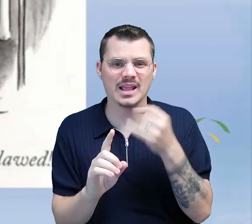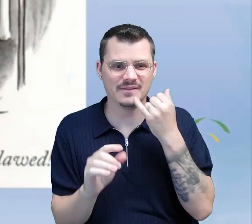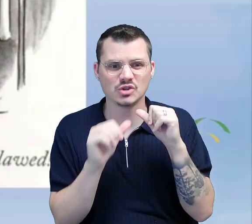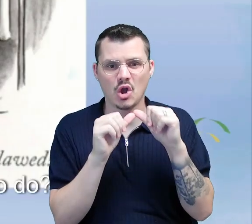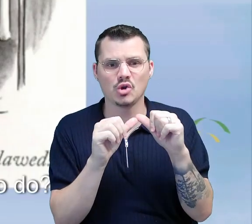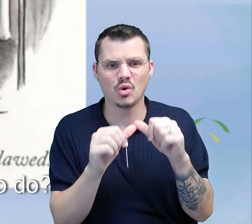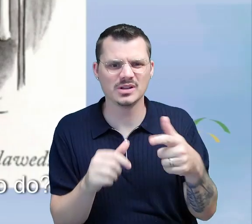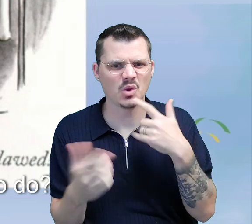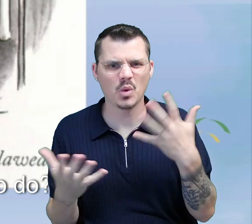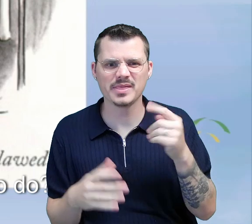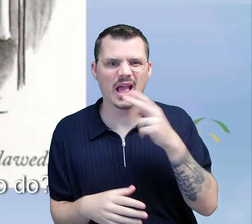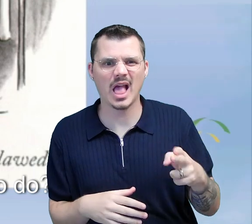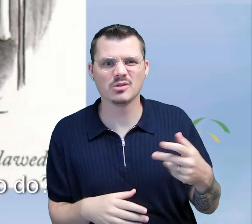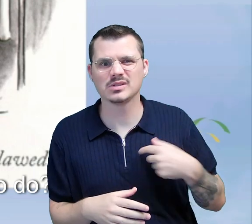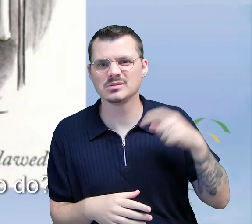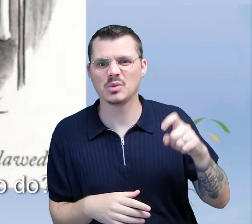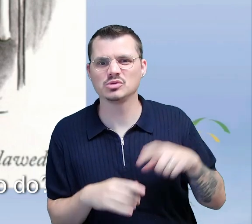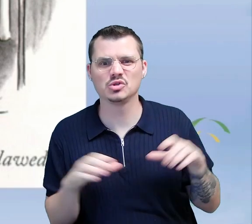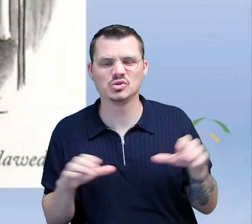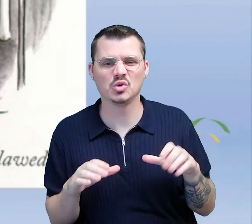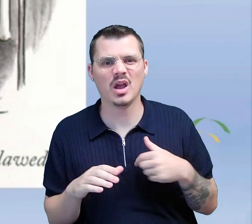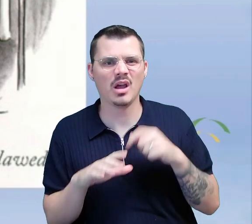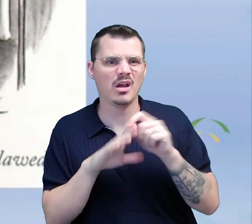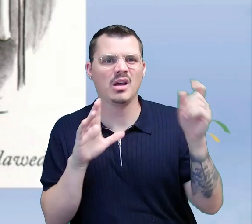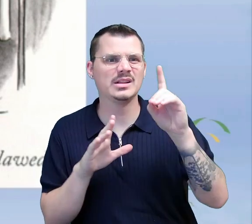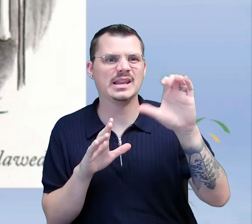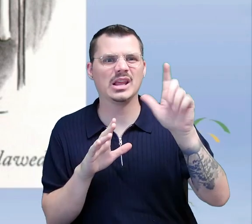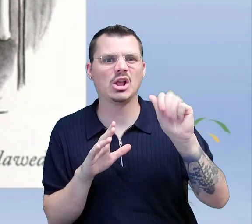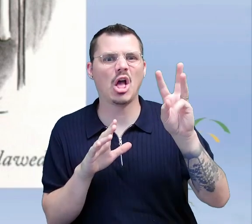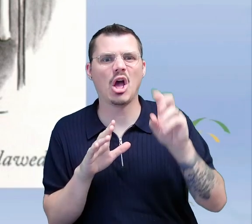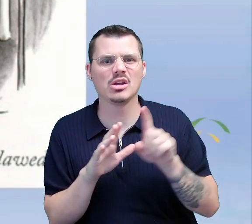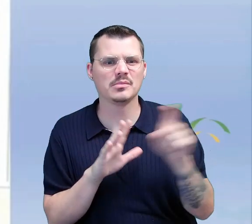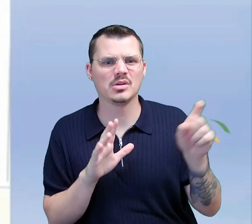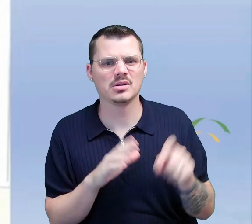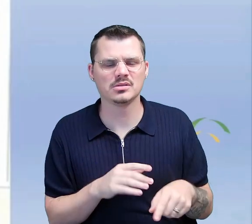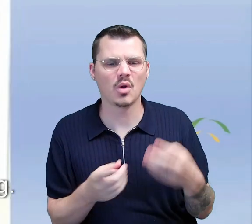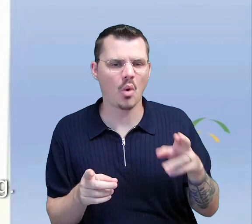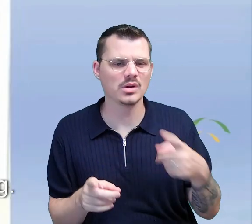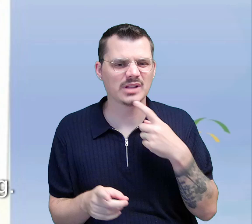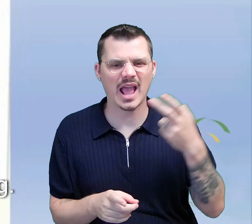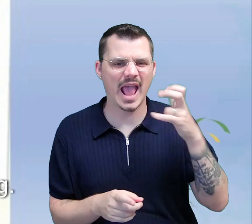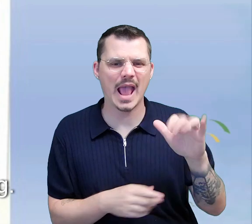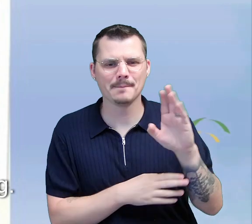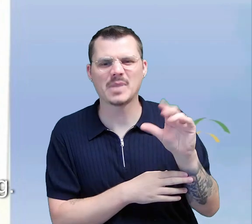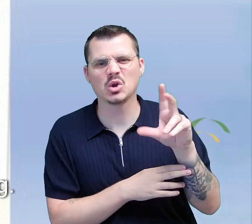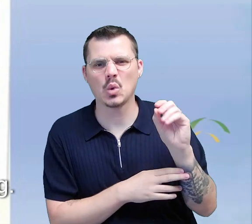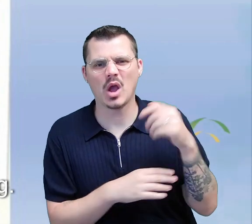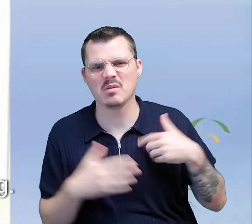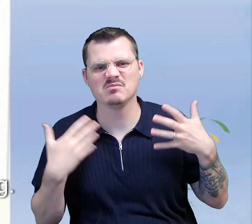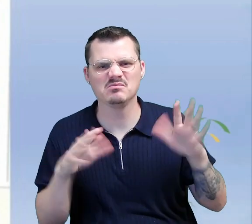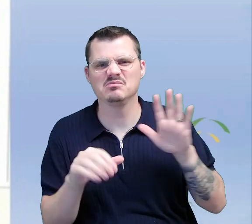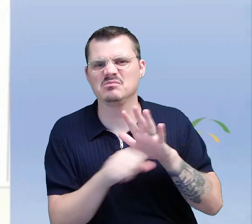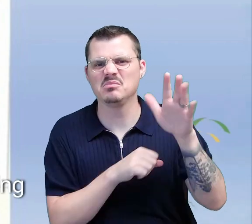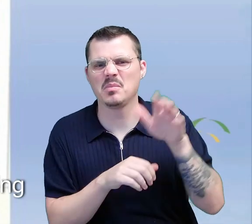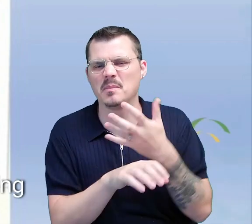if it's ongoing. It says, what the hell was I supposed to do? I've been declawed. Boom. Or, hey, bucko, I'm through